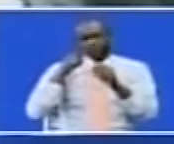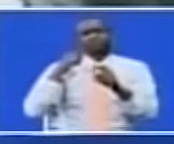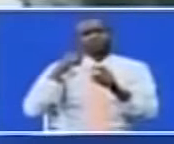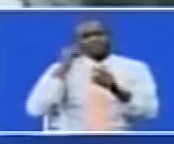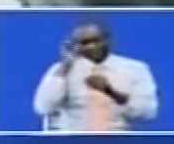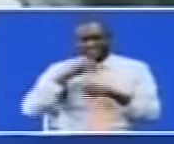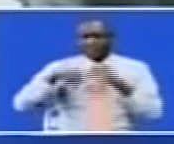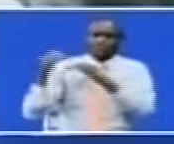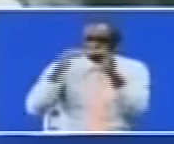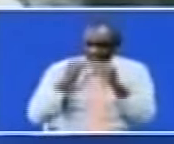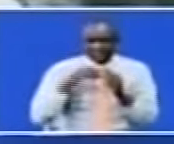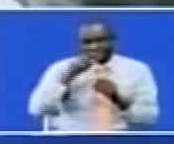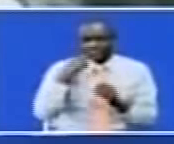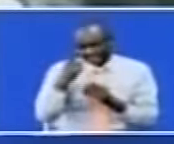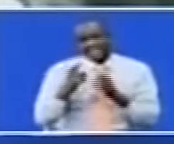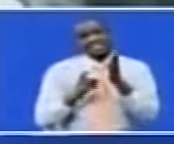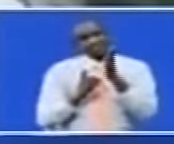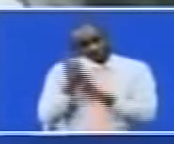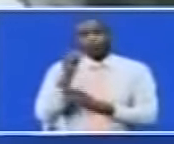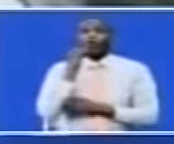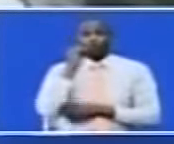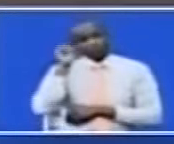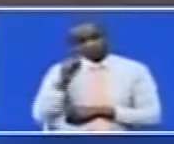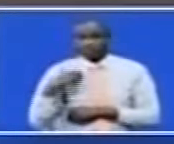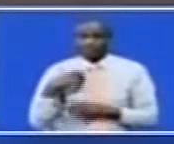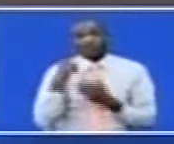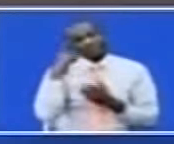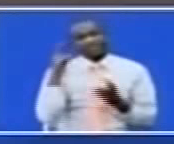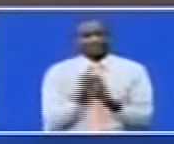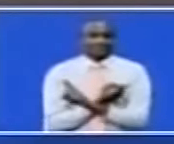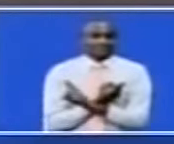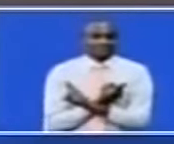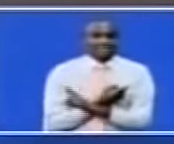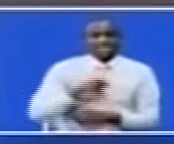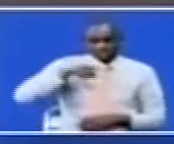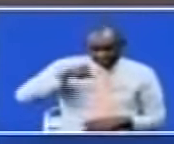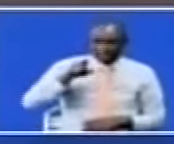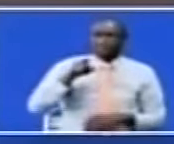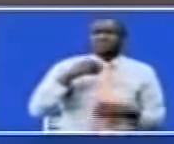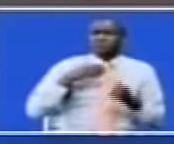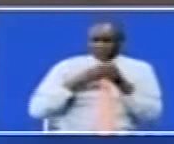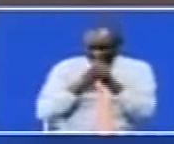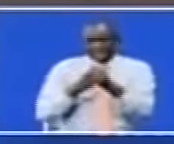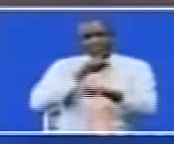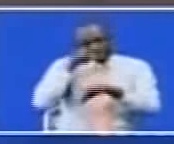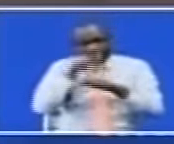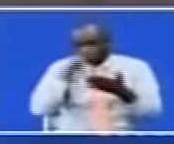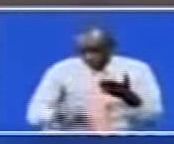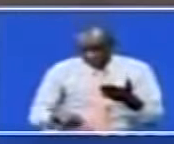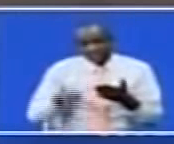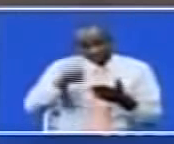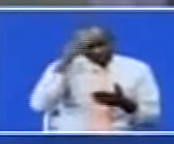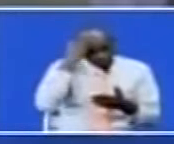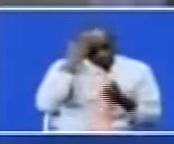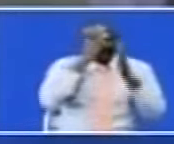perhaps he thought by developing home, people say, I'm tribal. As cardinal, he was guided by the principle that the line between